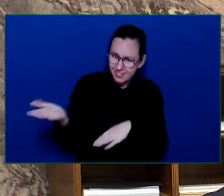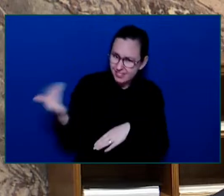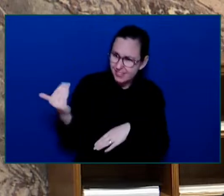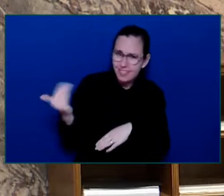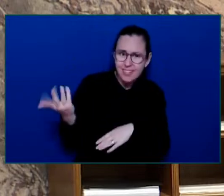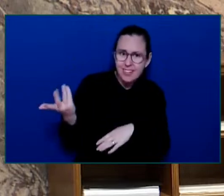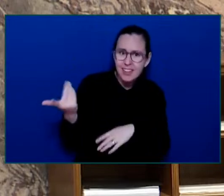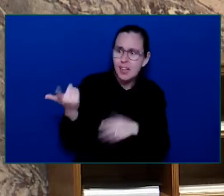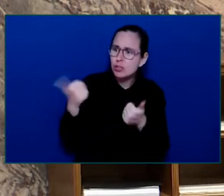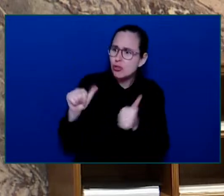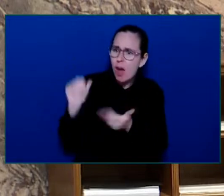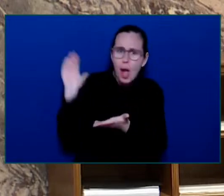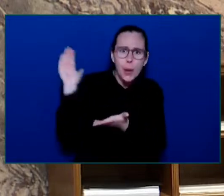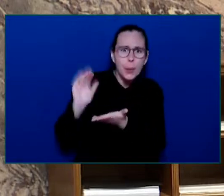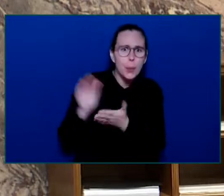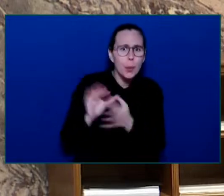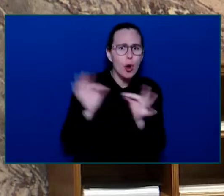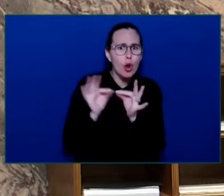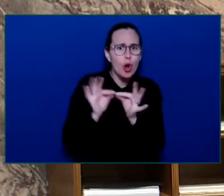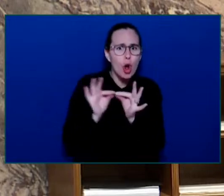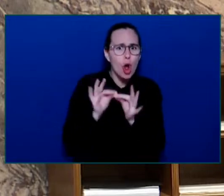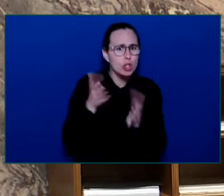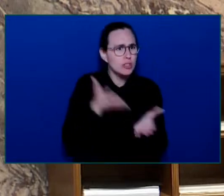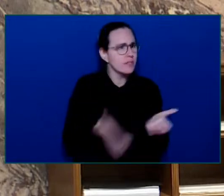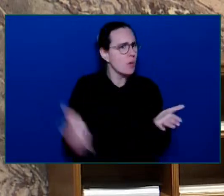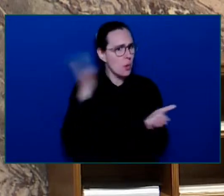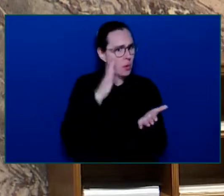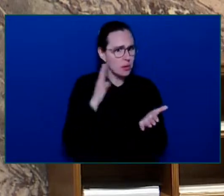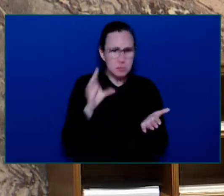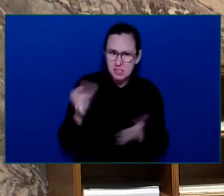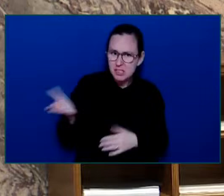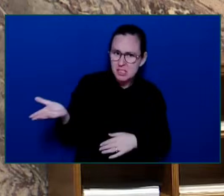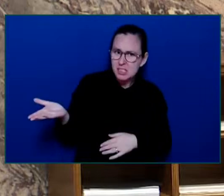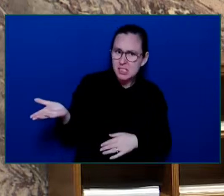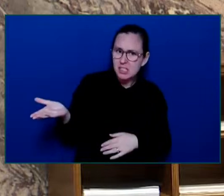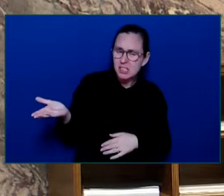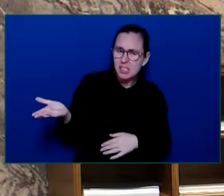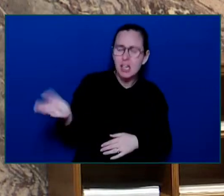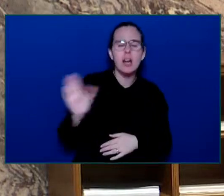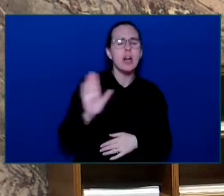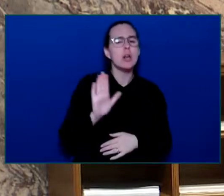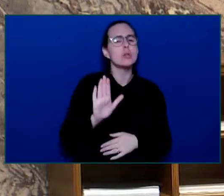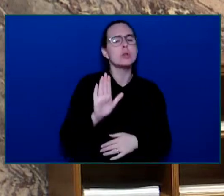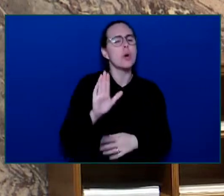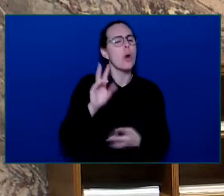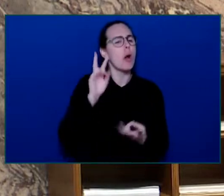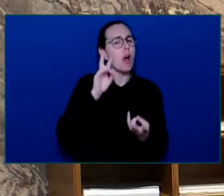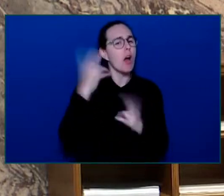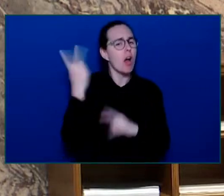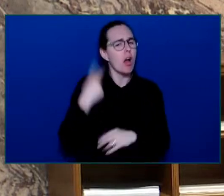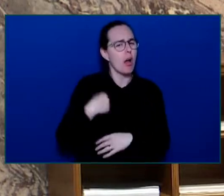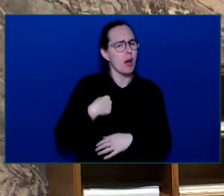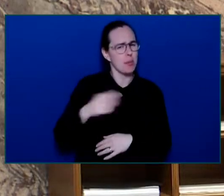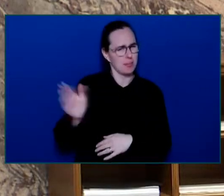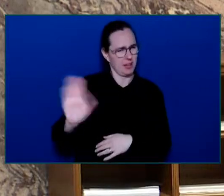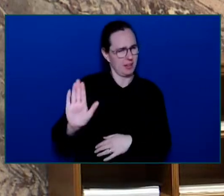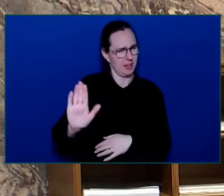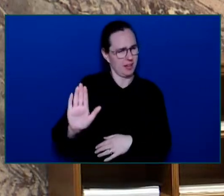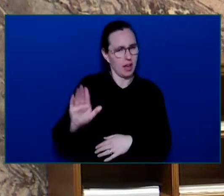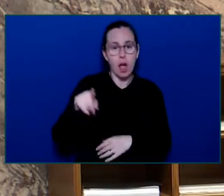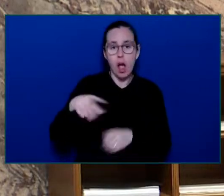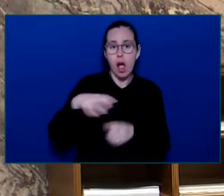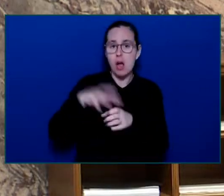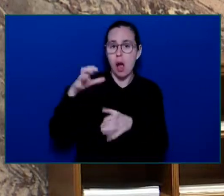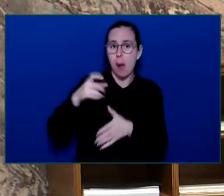And let's make no mistake about it, this is a provincial carbon tax that this premier controls, period. And in BC,